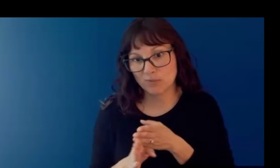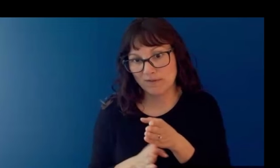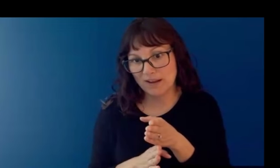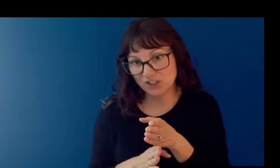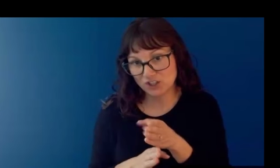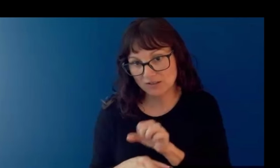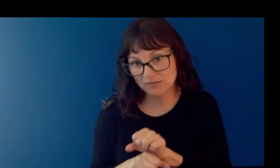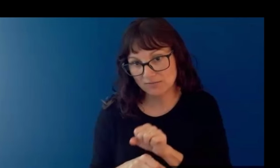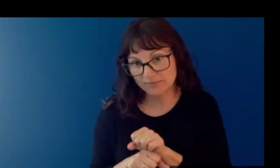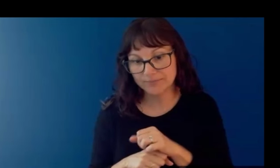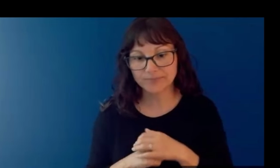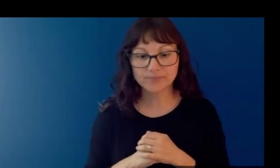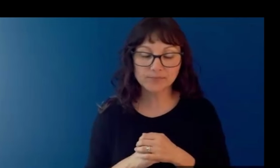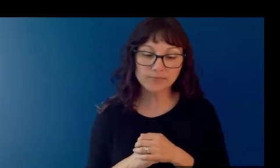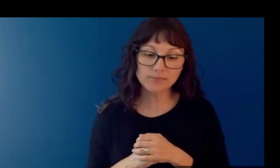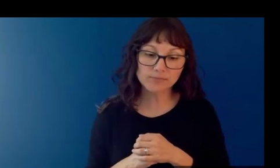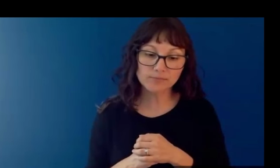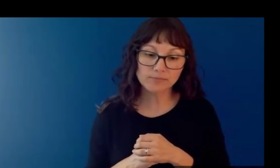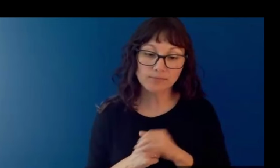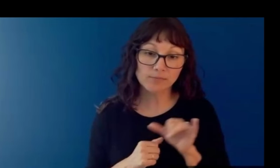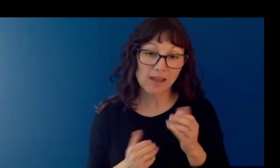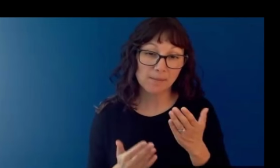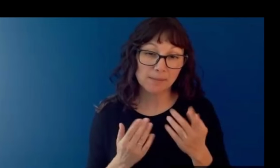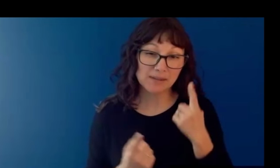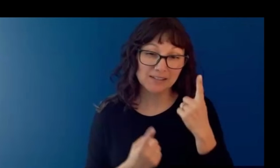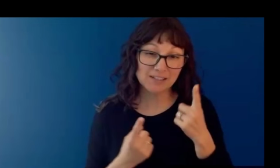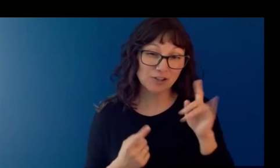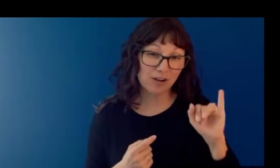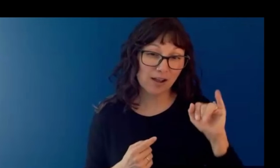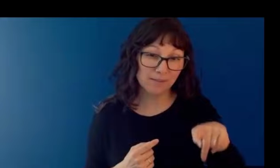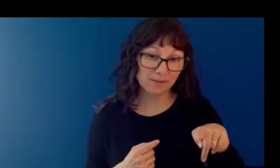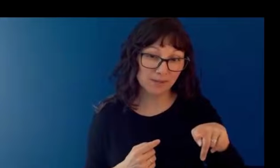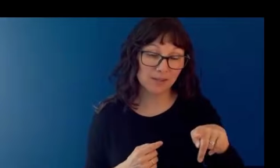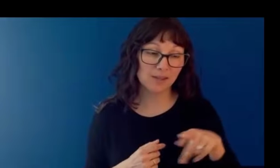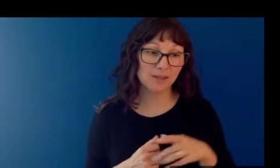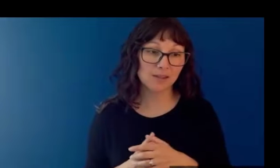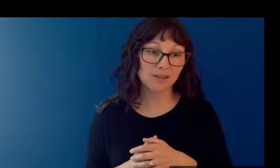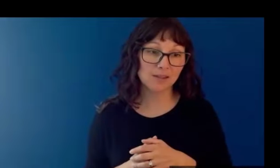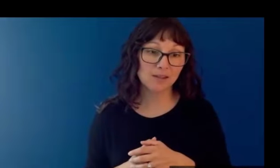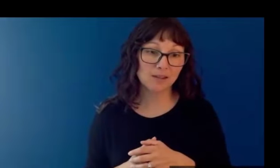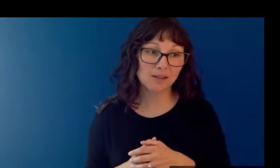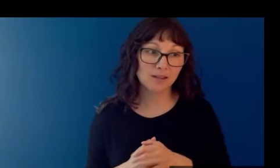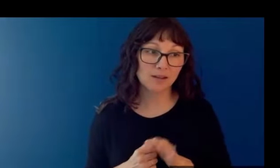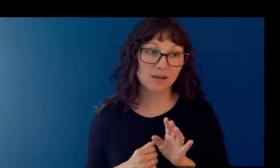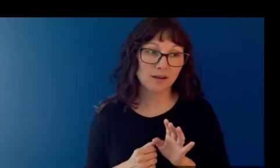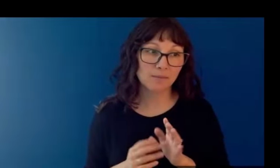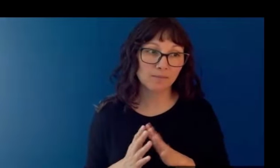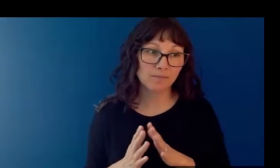profession. That may be considered an intellectual property.